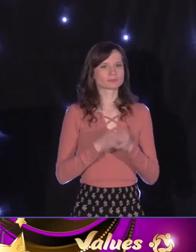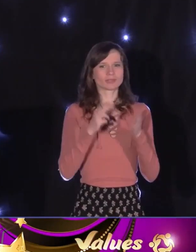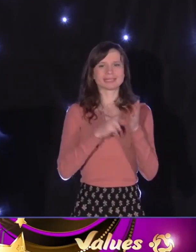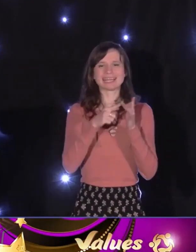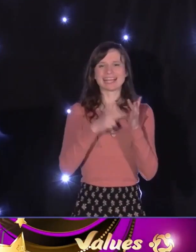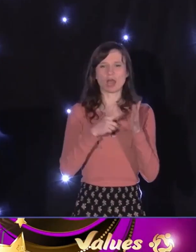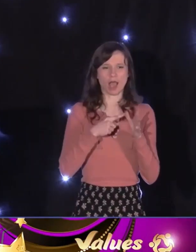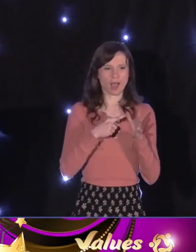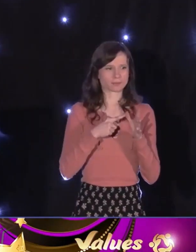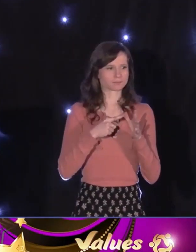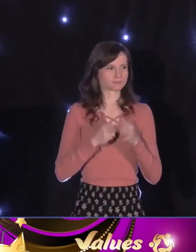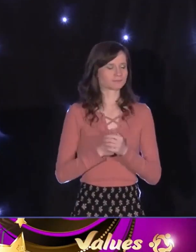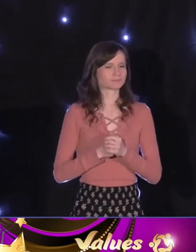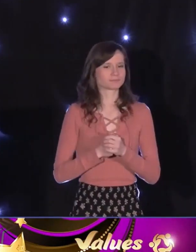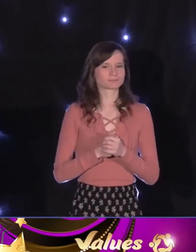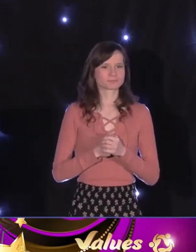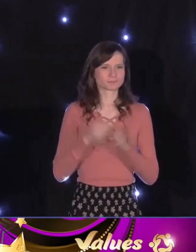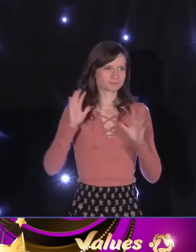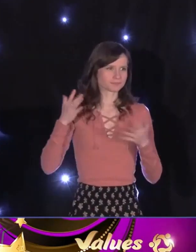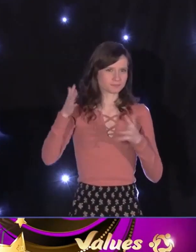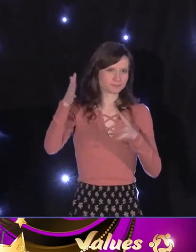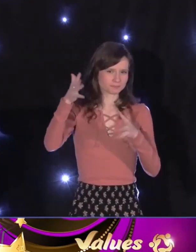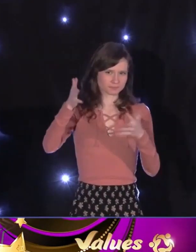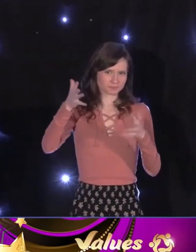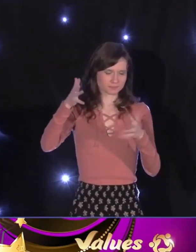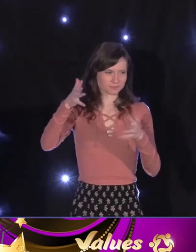Nina. Ask me what I did with my life.